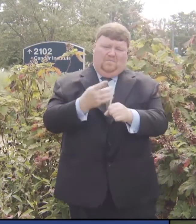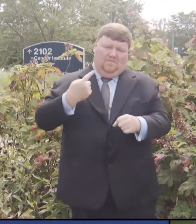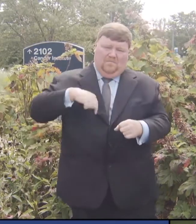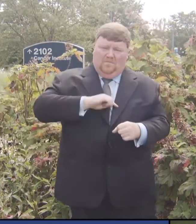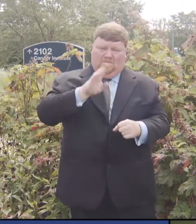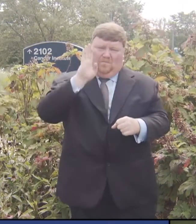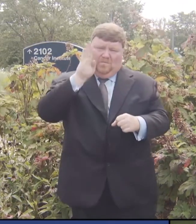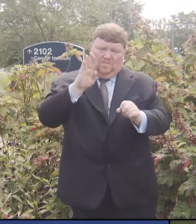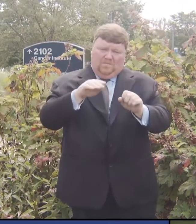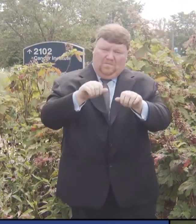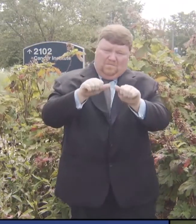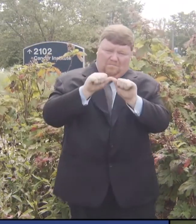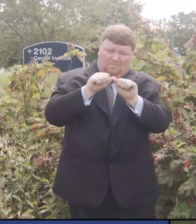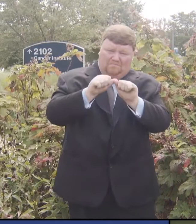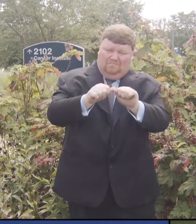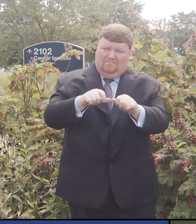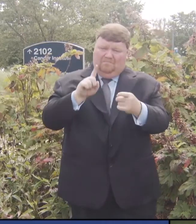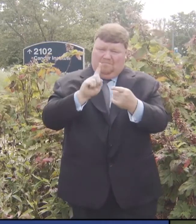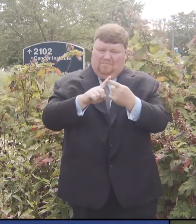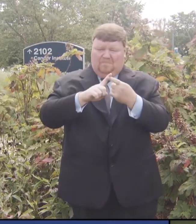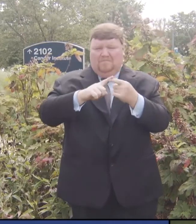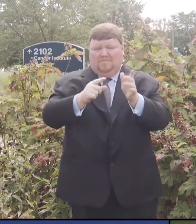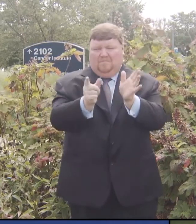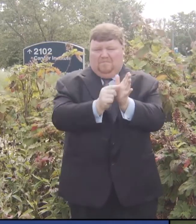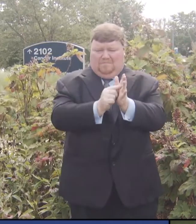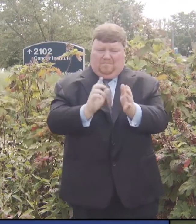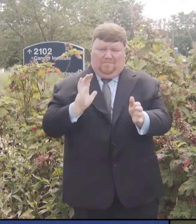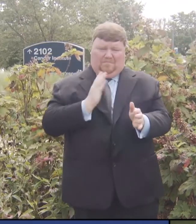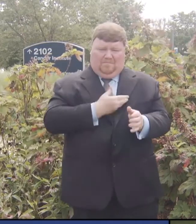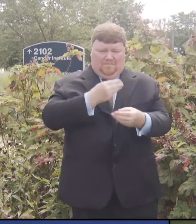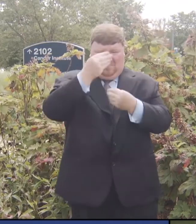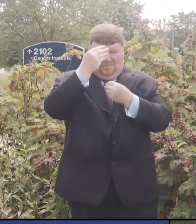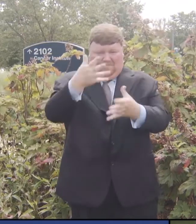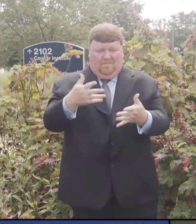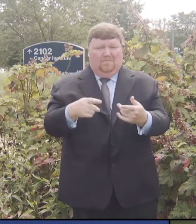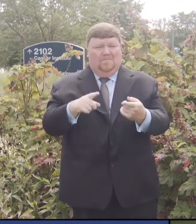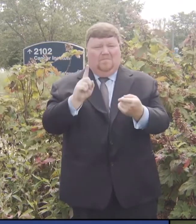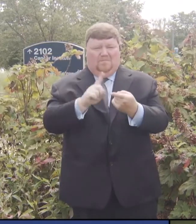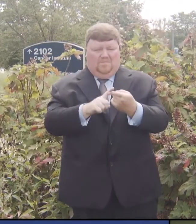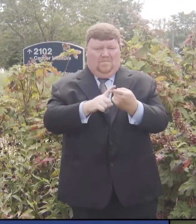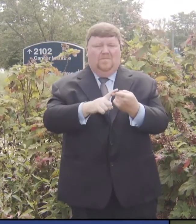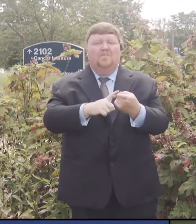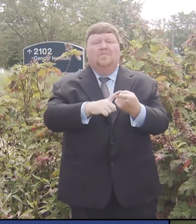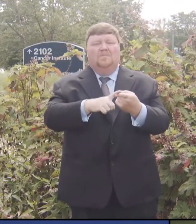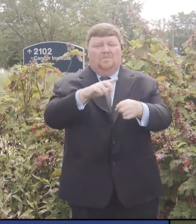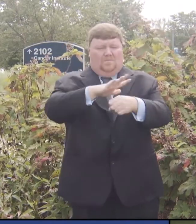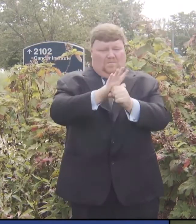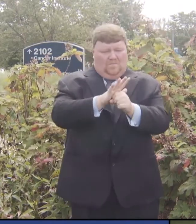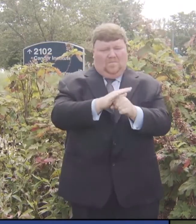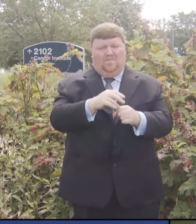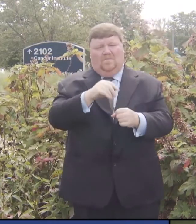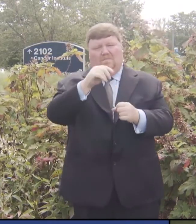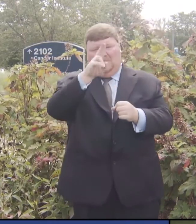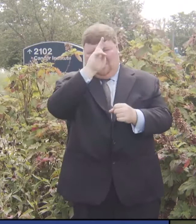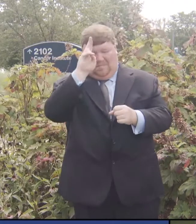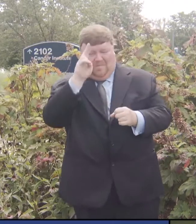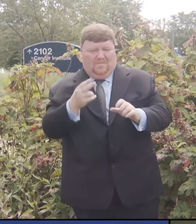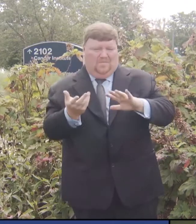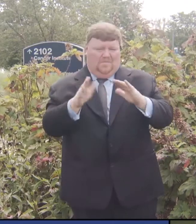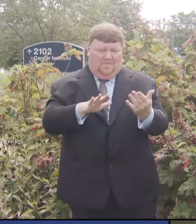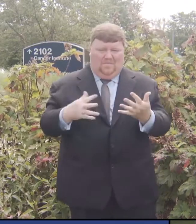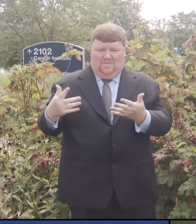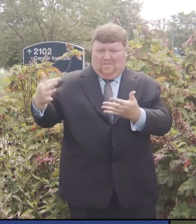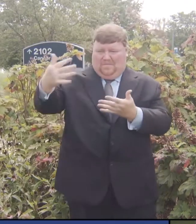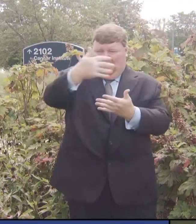to collect and publish the data that we have on post-vaccination cases, hospitalizations, and deaths as we get more data